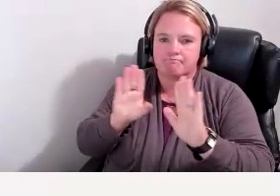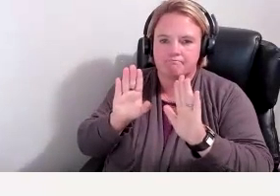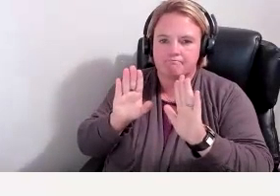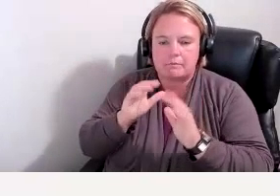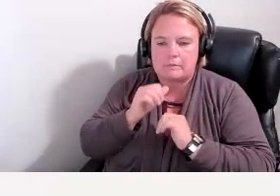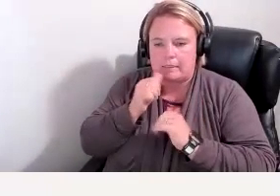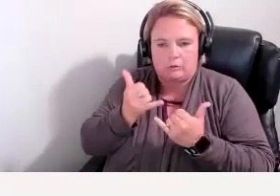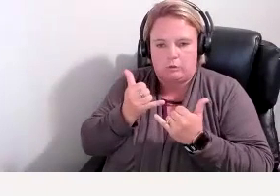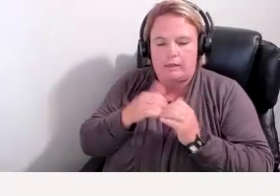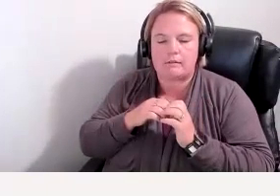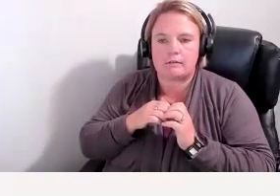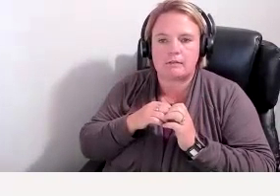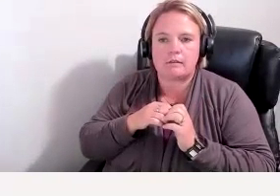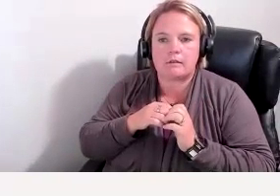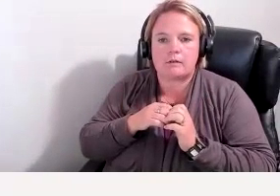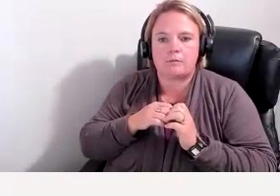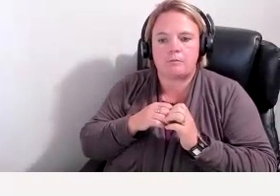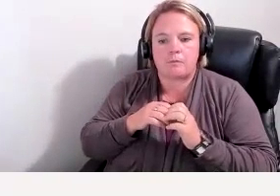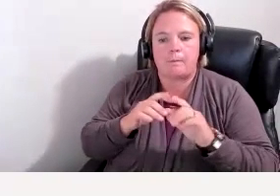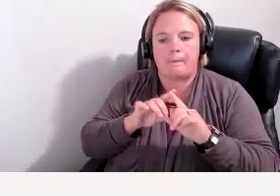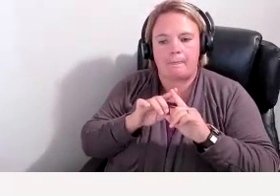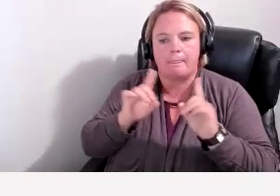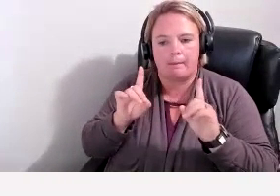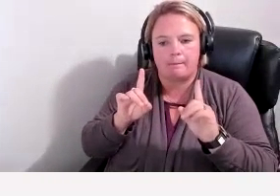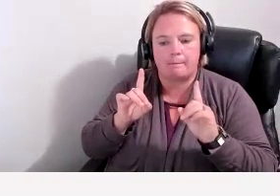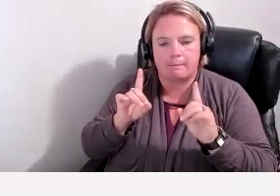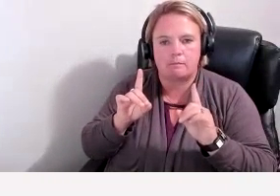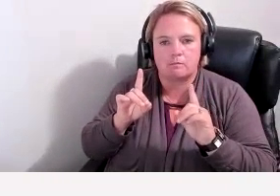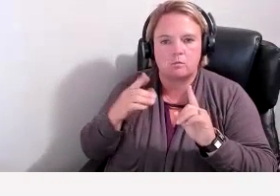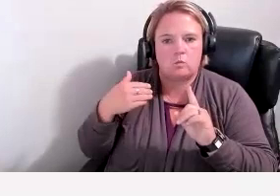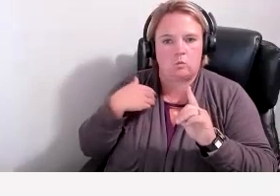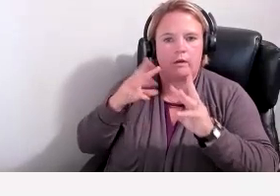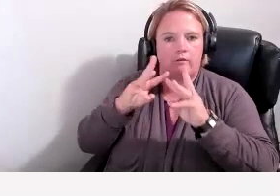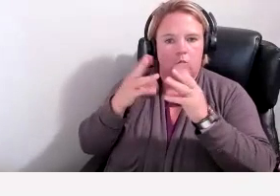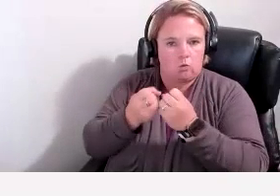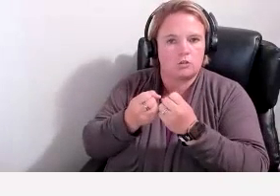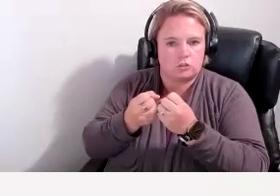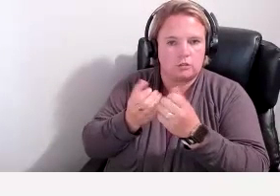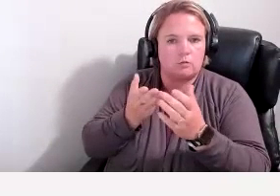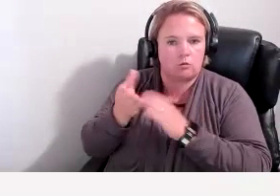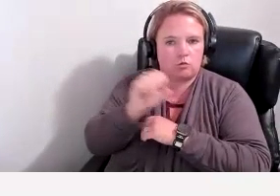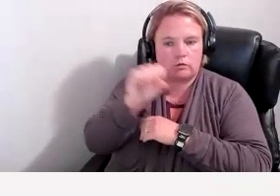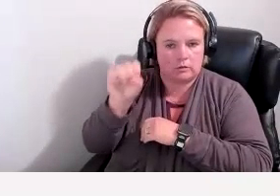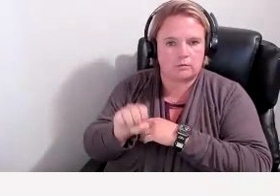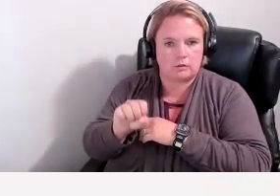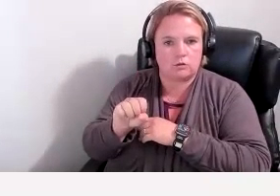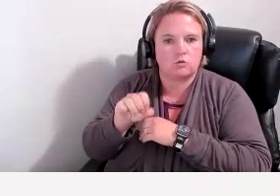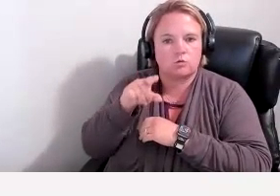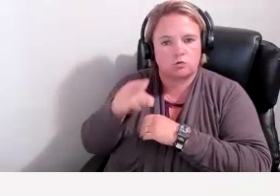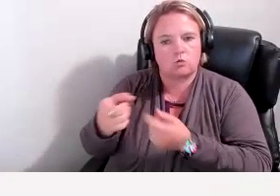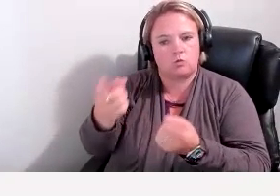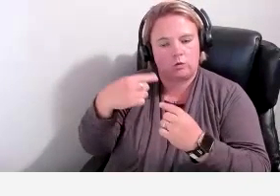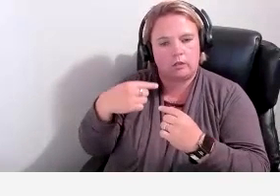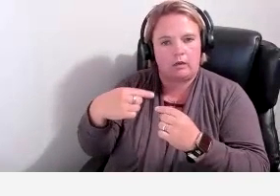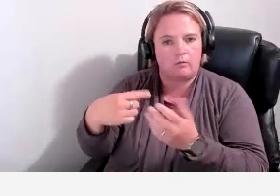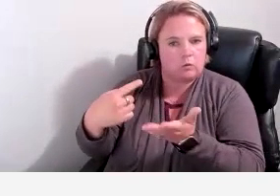tool. But again, we will offer workshops throughout the semester so that you can come in and we can do